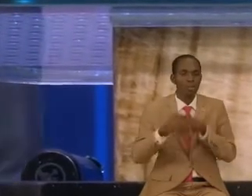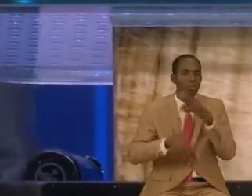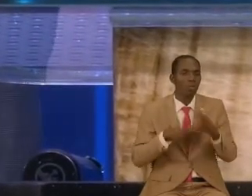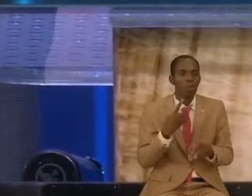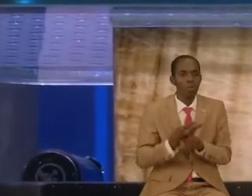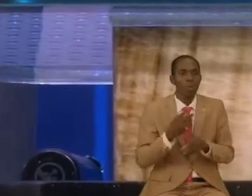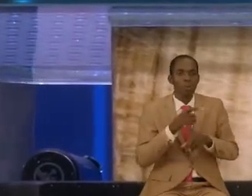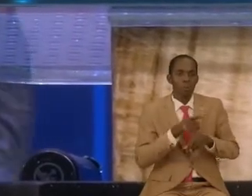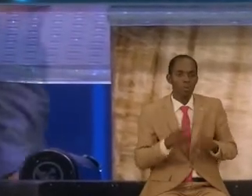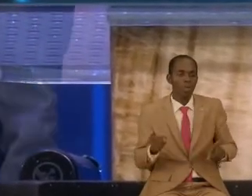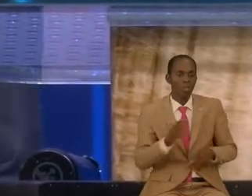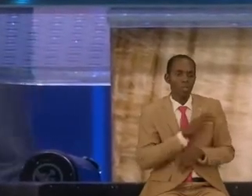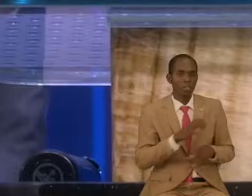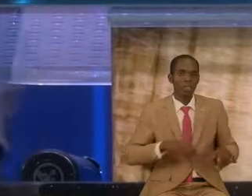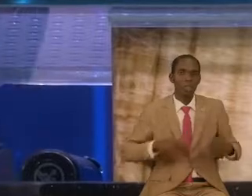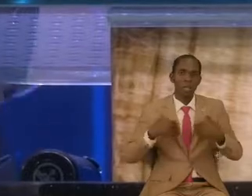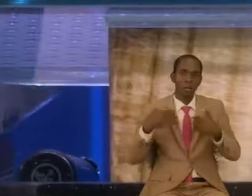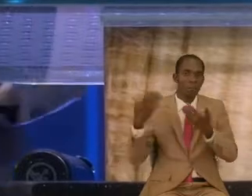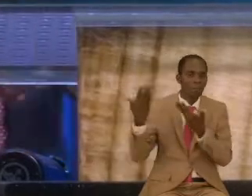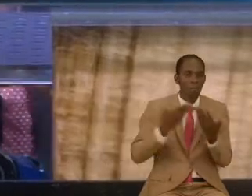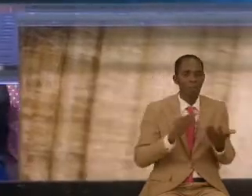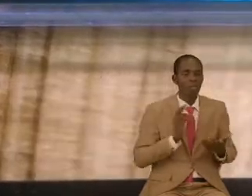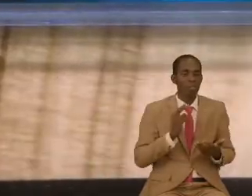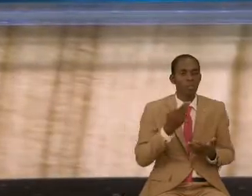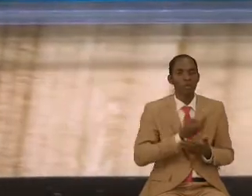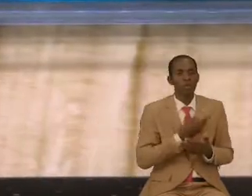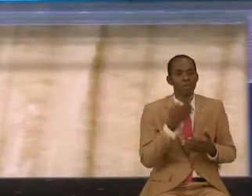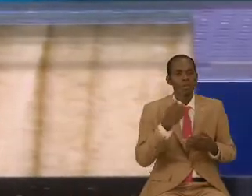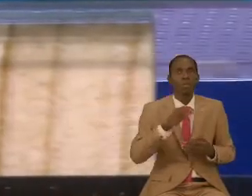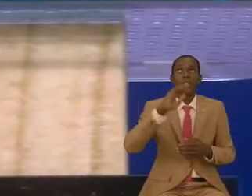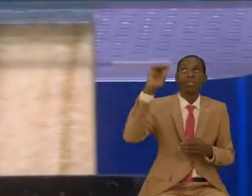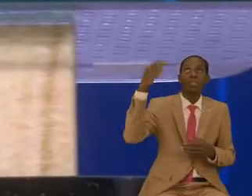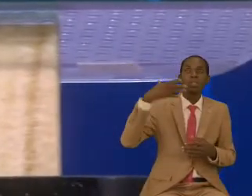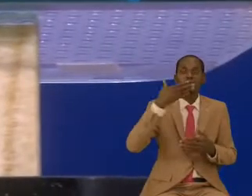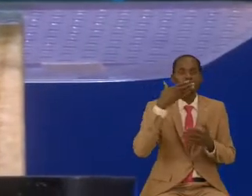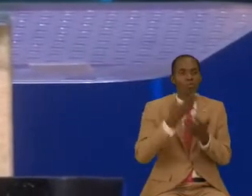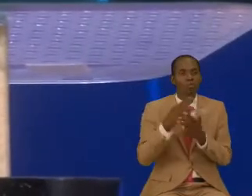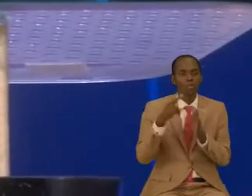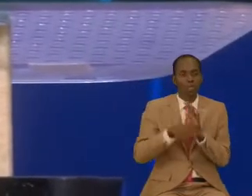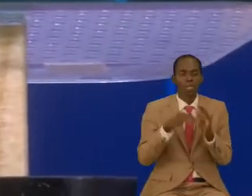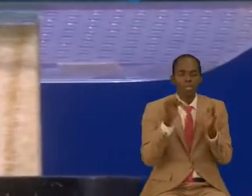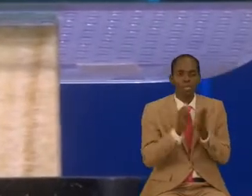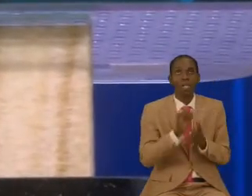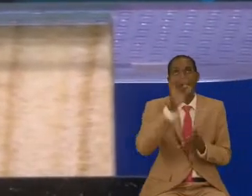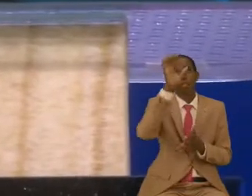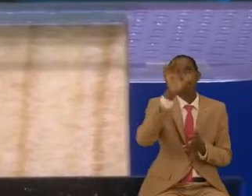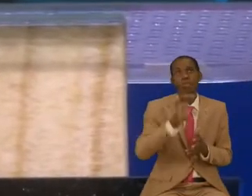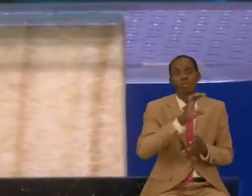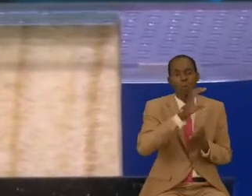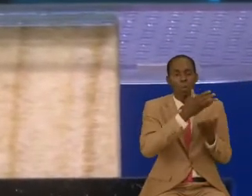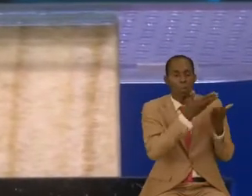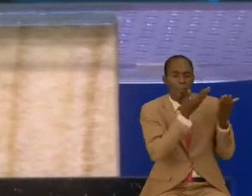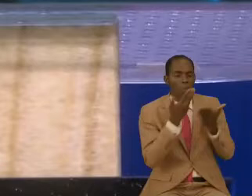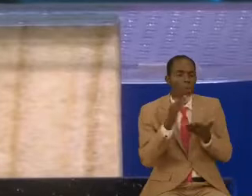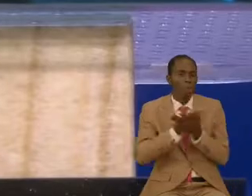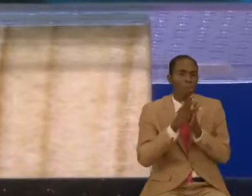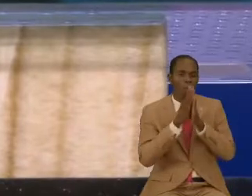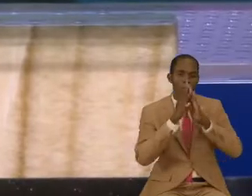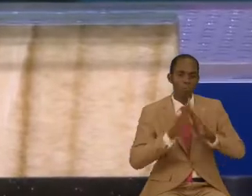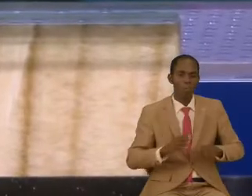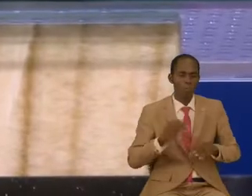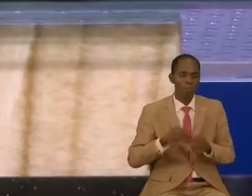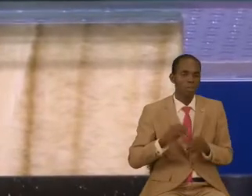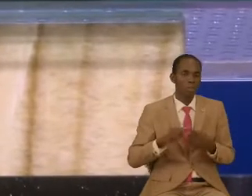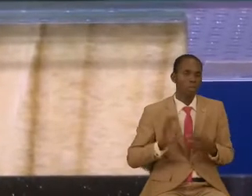the grace, has brought the goodness of God, and it's the cross that has now brought peace into our heart and